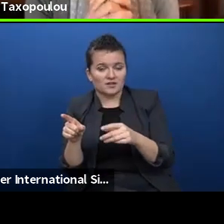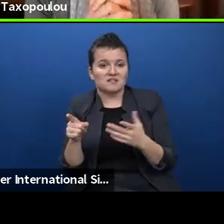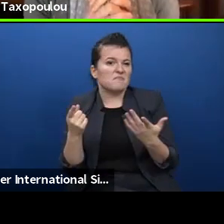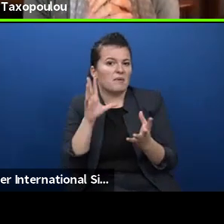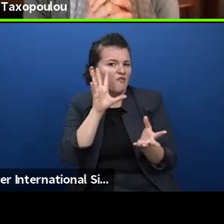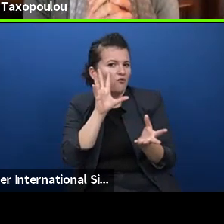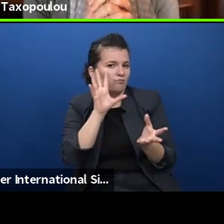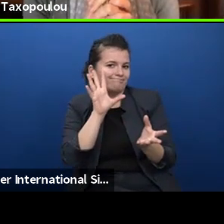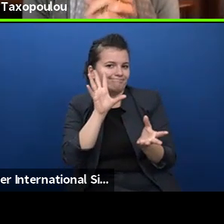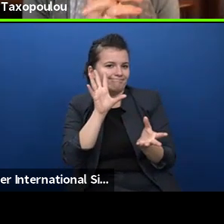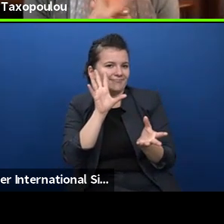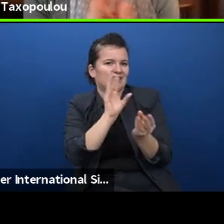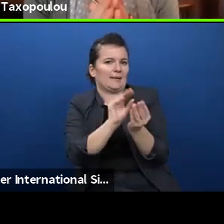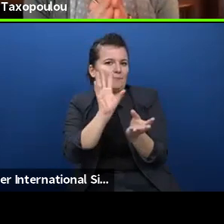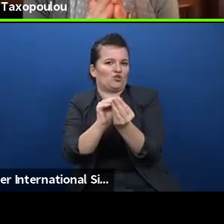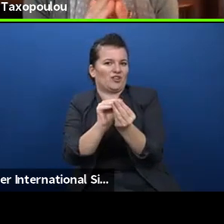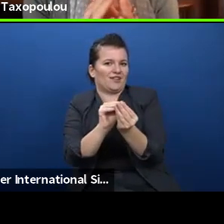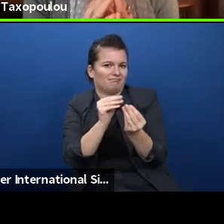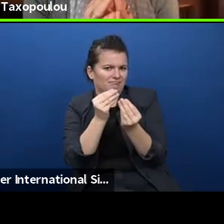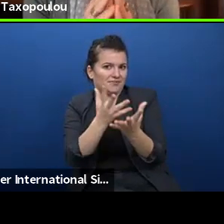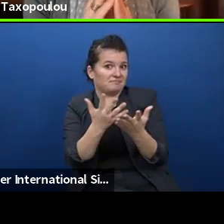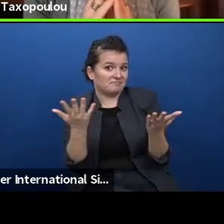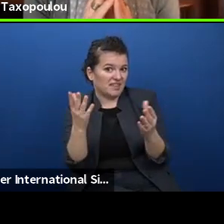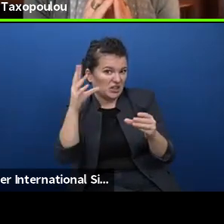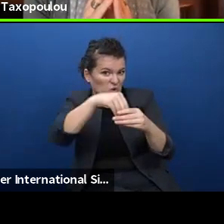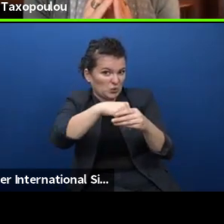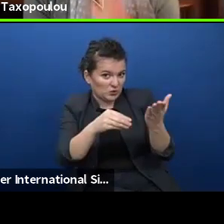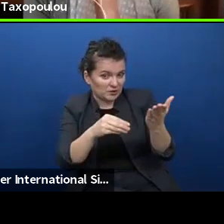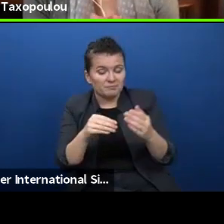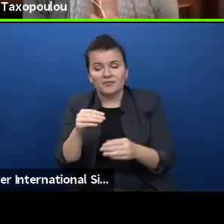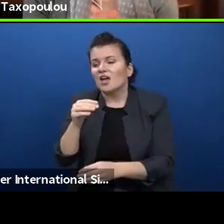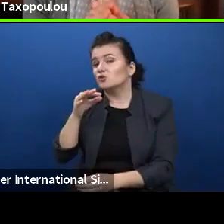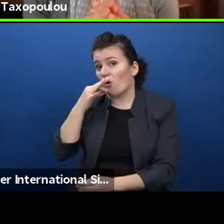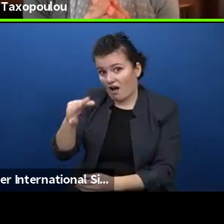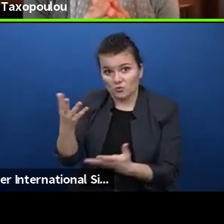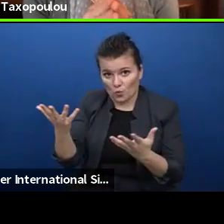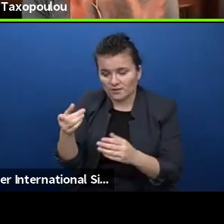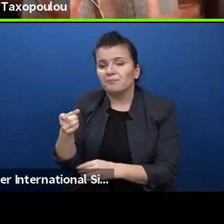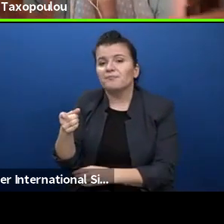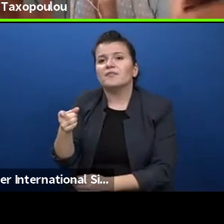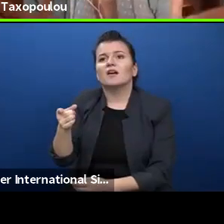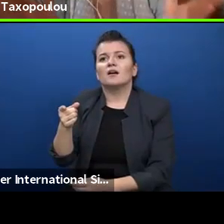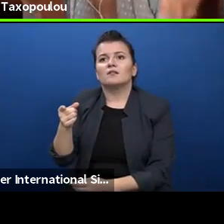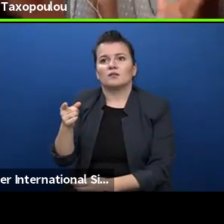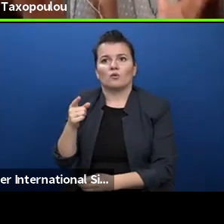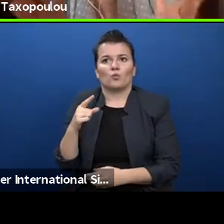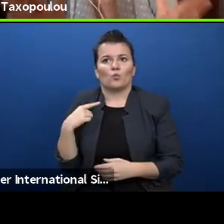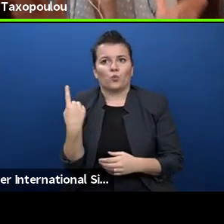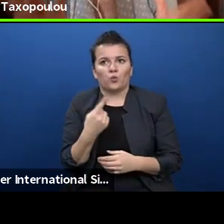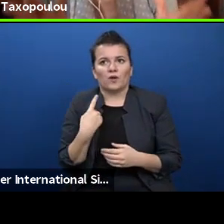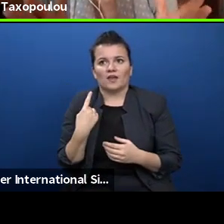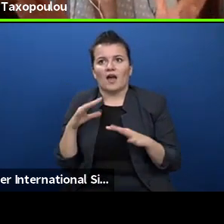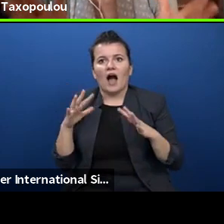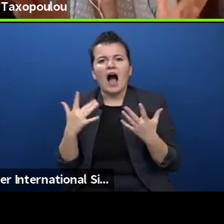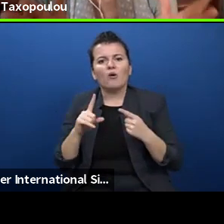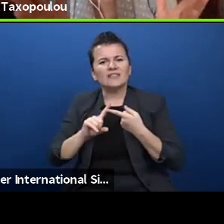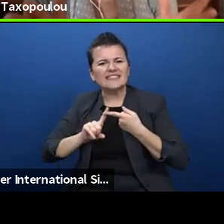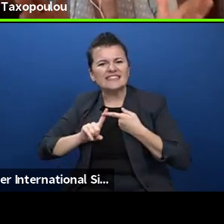remark. Of course, we need to raise how do we embed